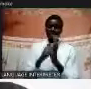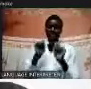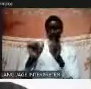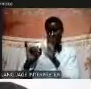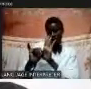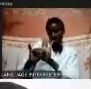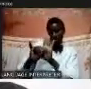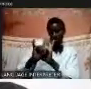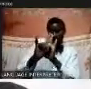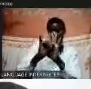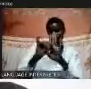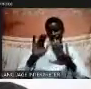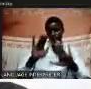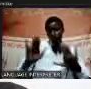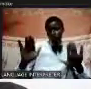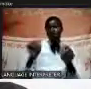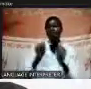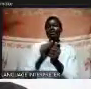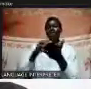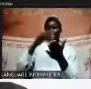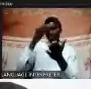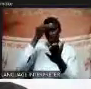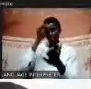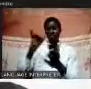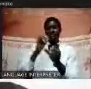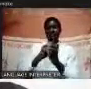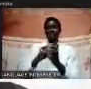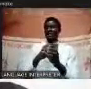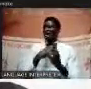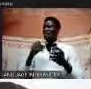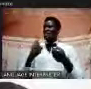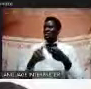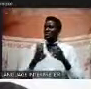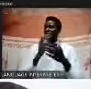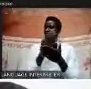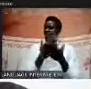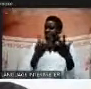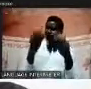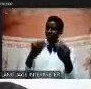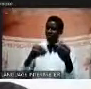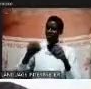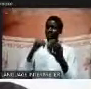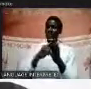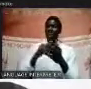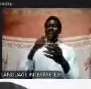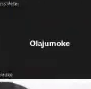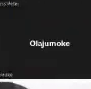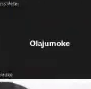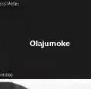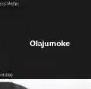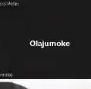learning disabilities, and we can do something about it. So you need a neurologist to do